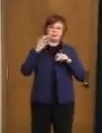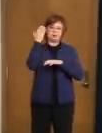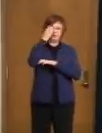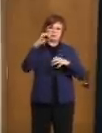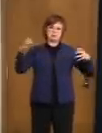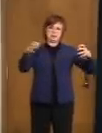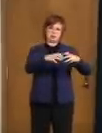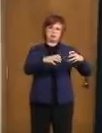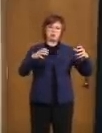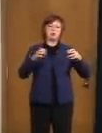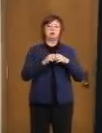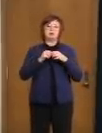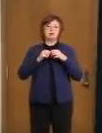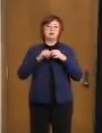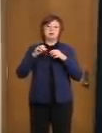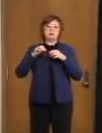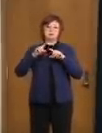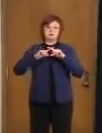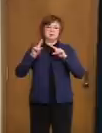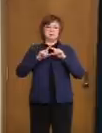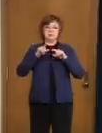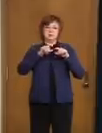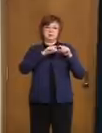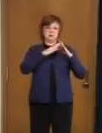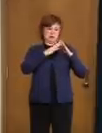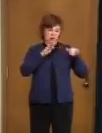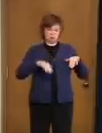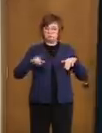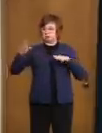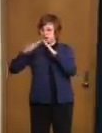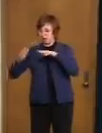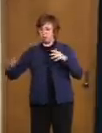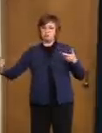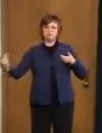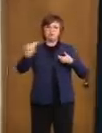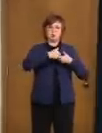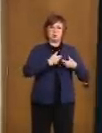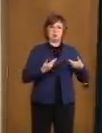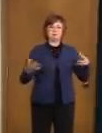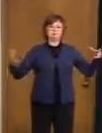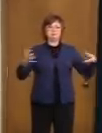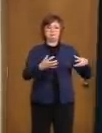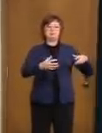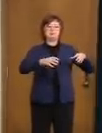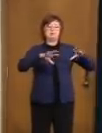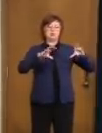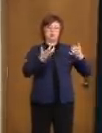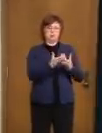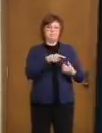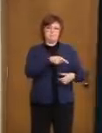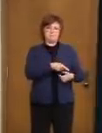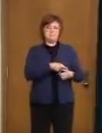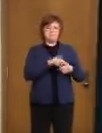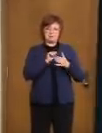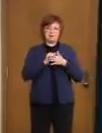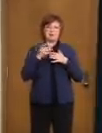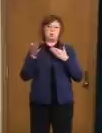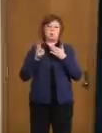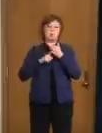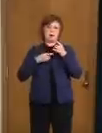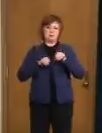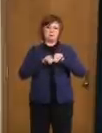modeling had predicted that even if 10% of household members don't comply with the orders, we will see the spike that we are